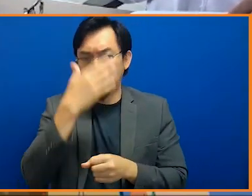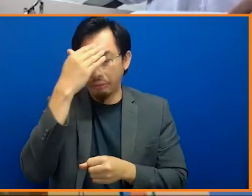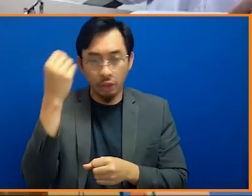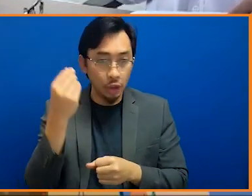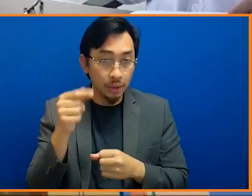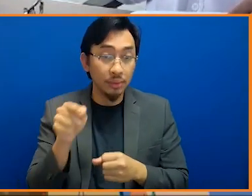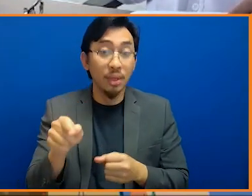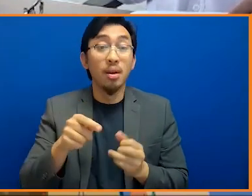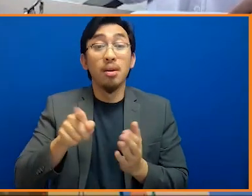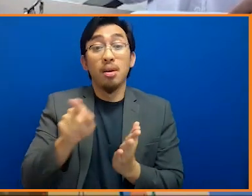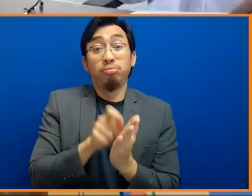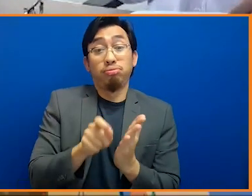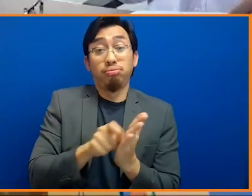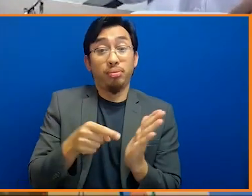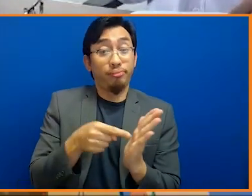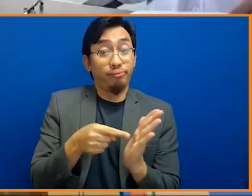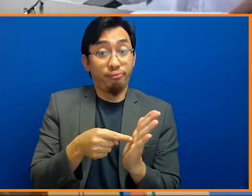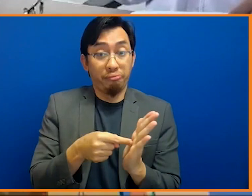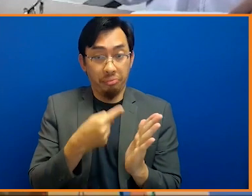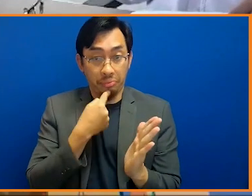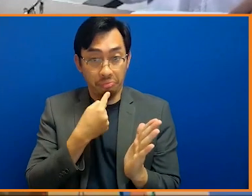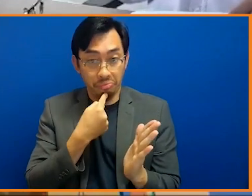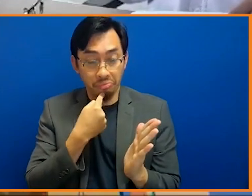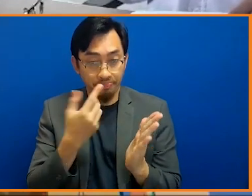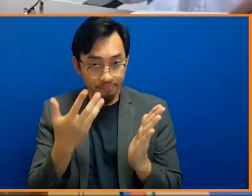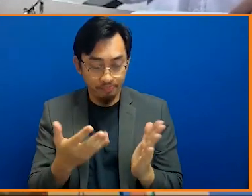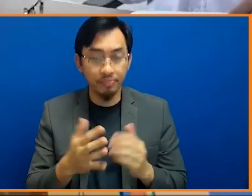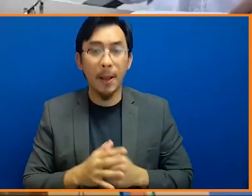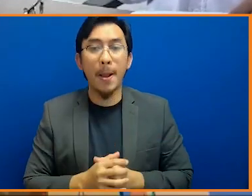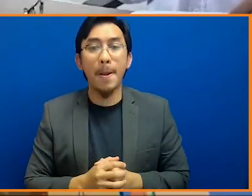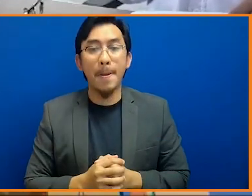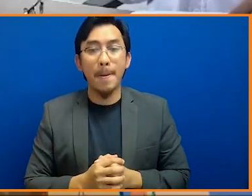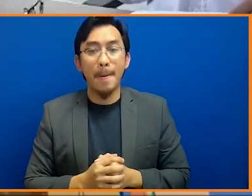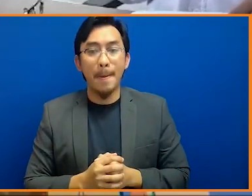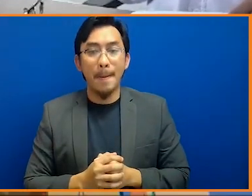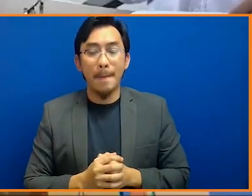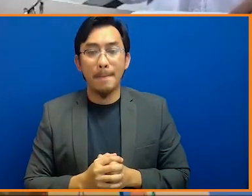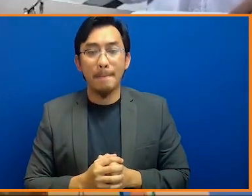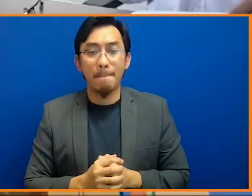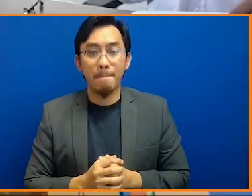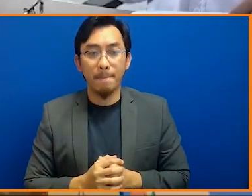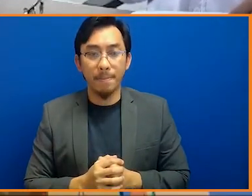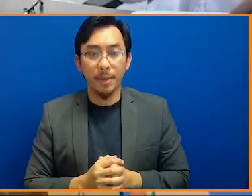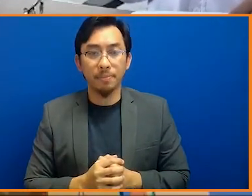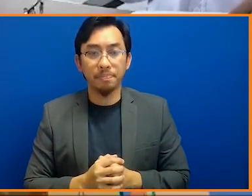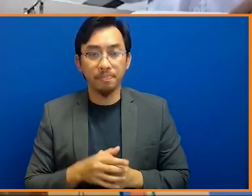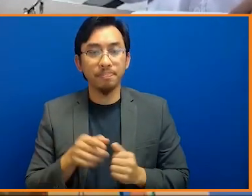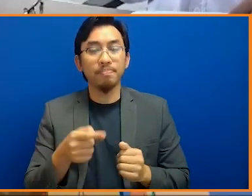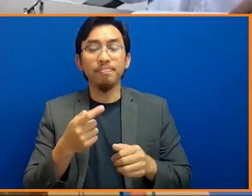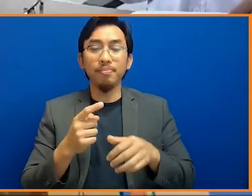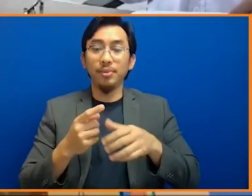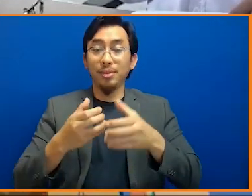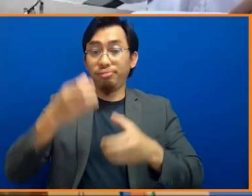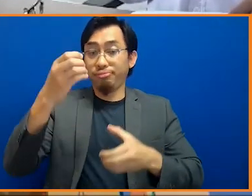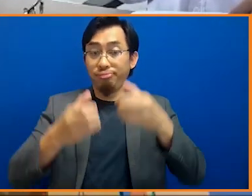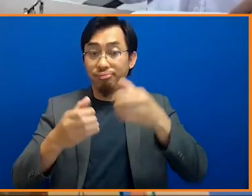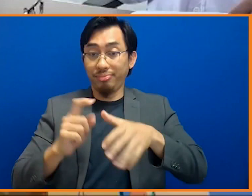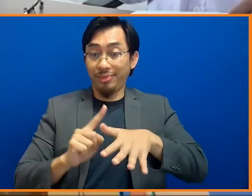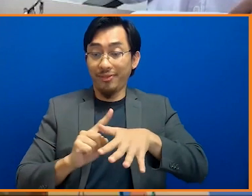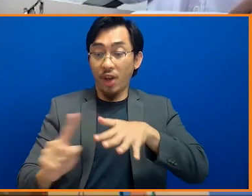publication, but that paper reported about trust and distrust on